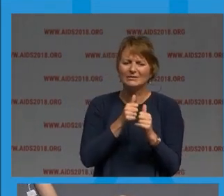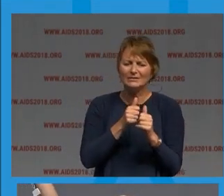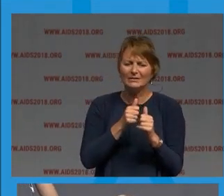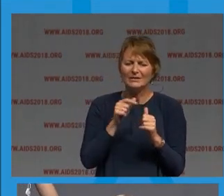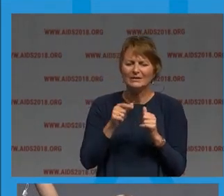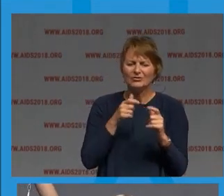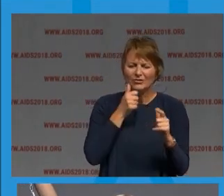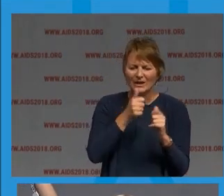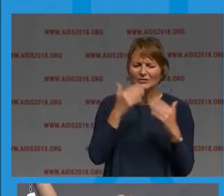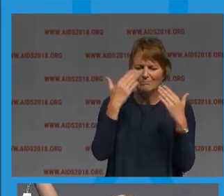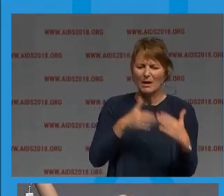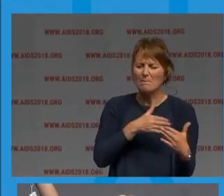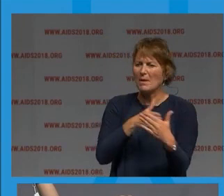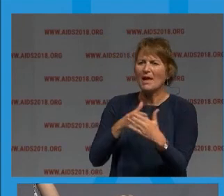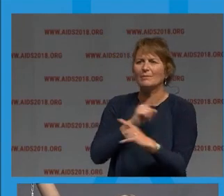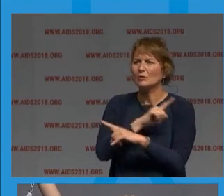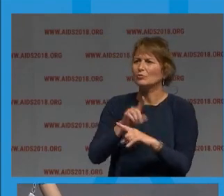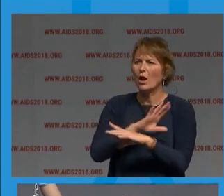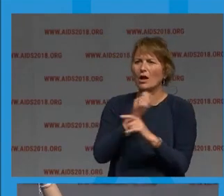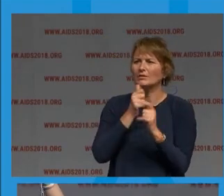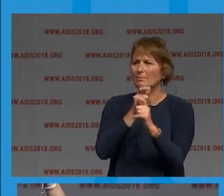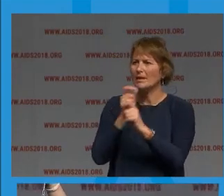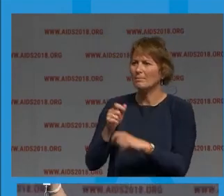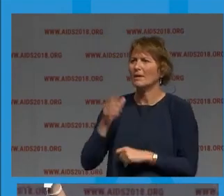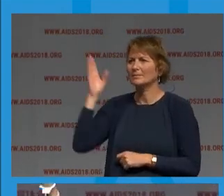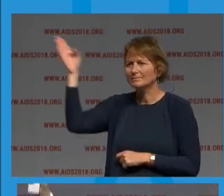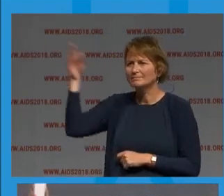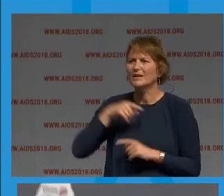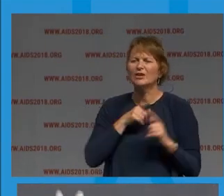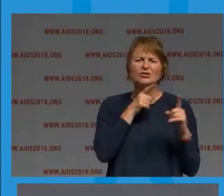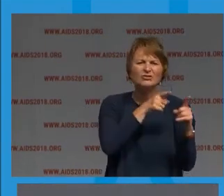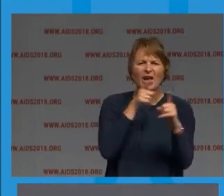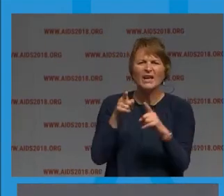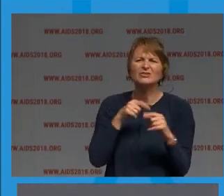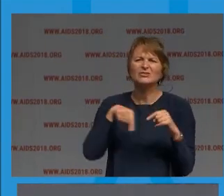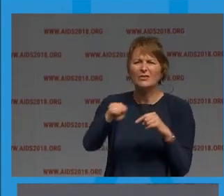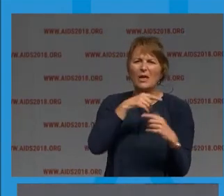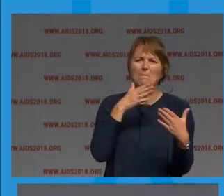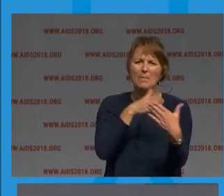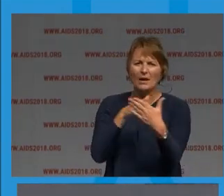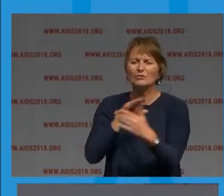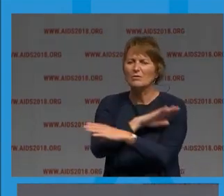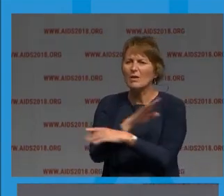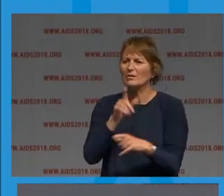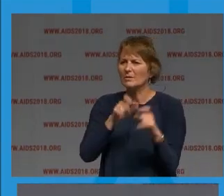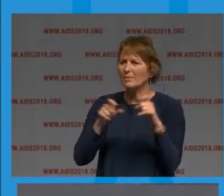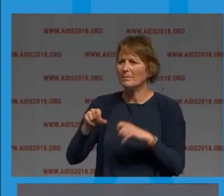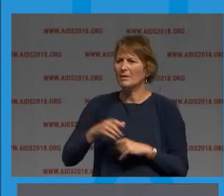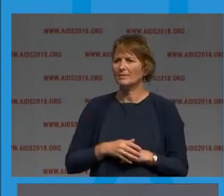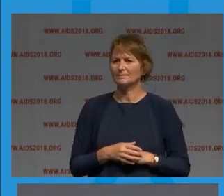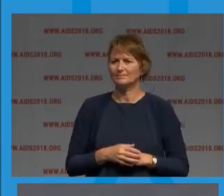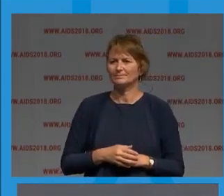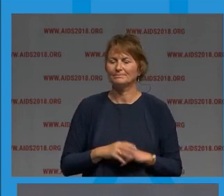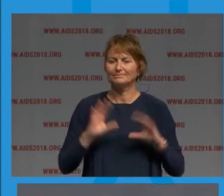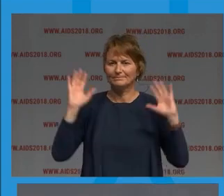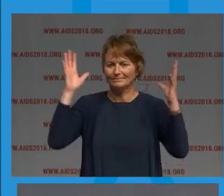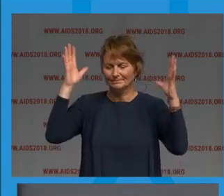the virus. Not people. Chase the virus. Not people.